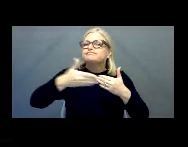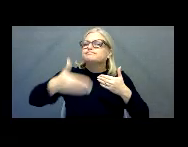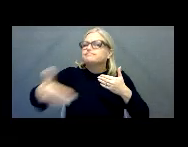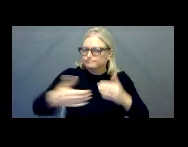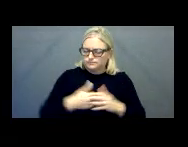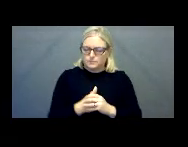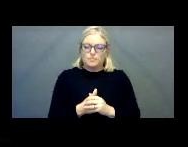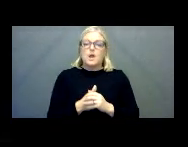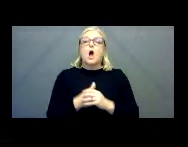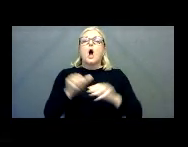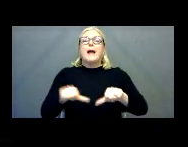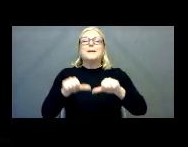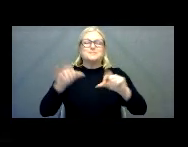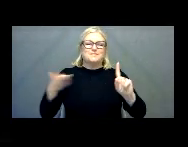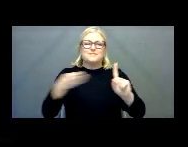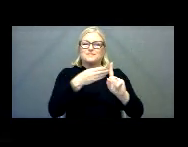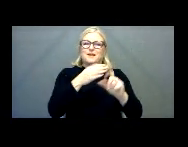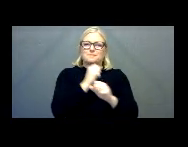Dennis, and Gang can talk about the instrument.